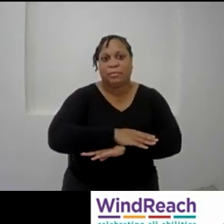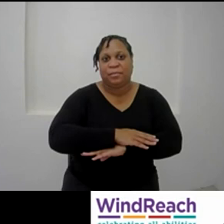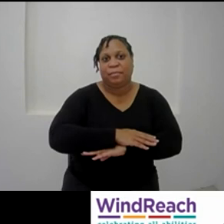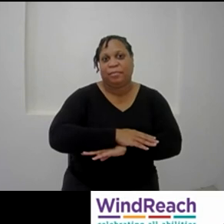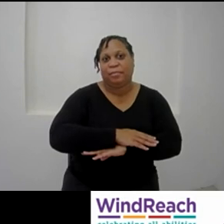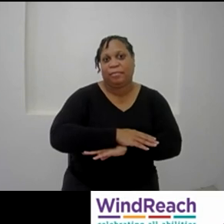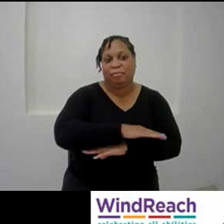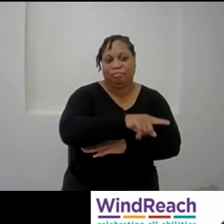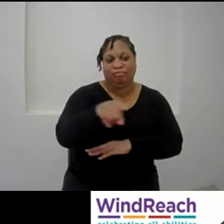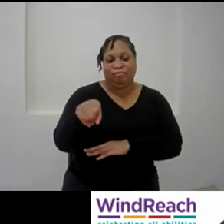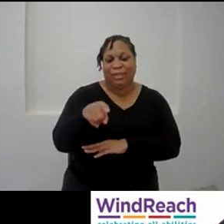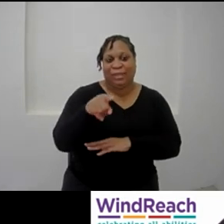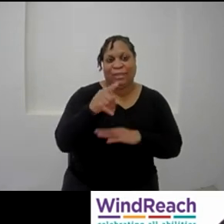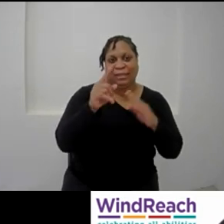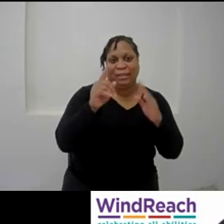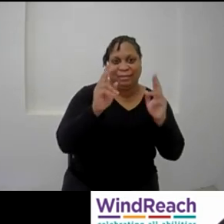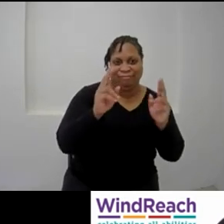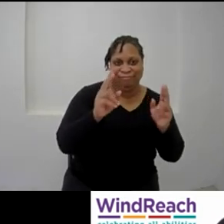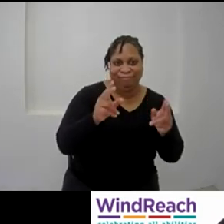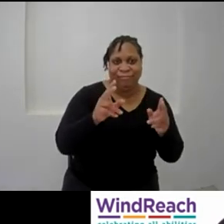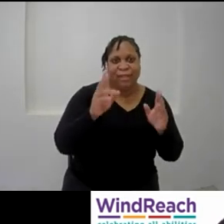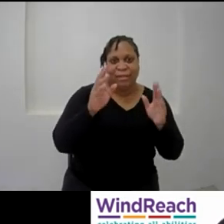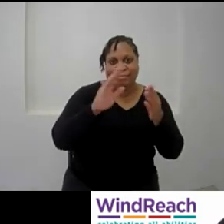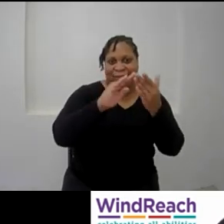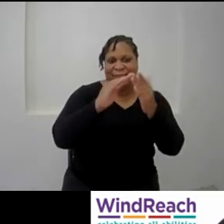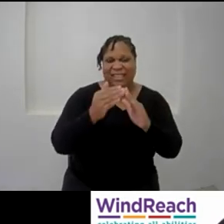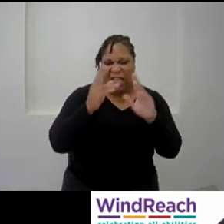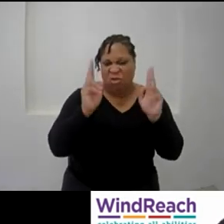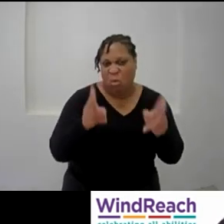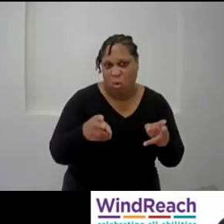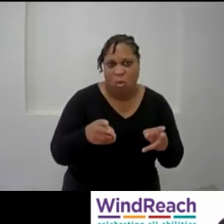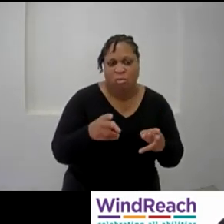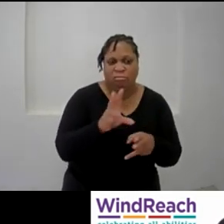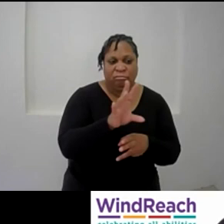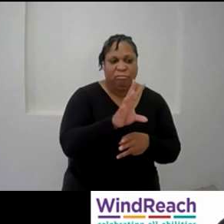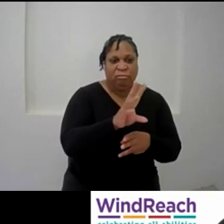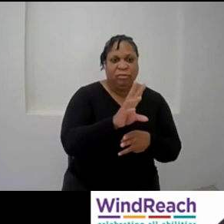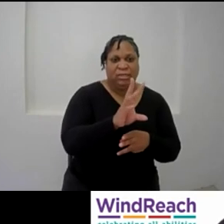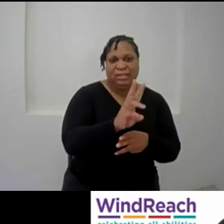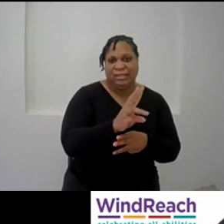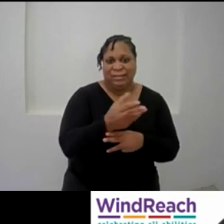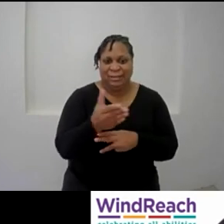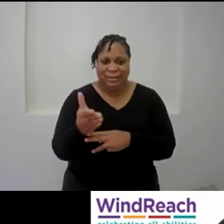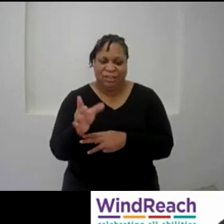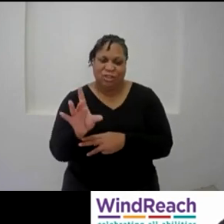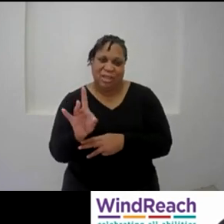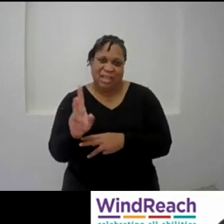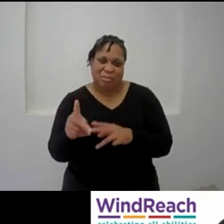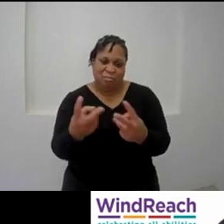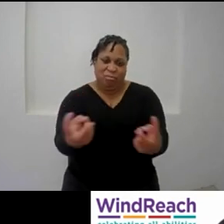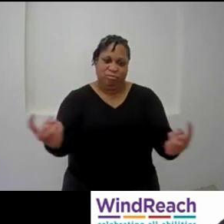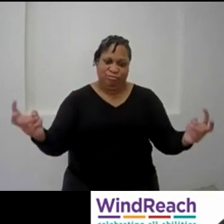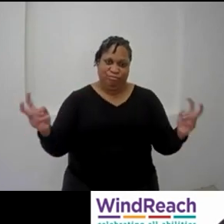in the town hall with about six or eight people around each table. There were always two people with